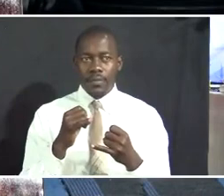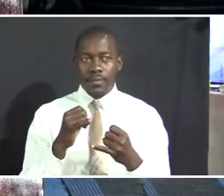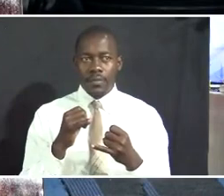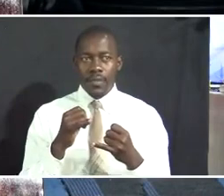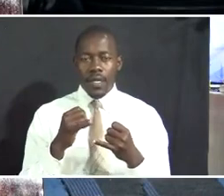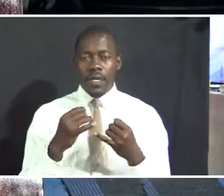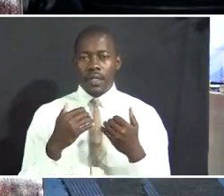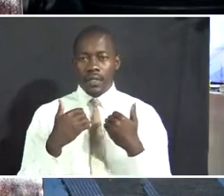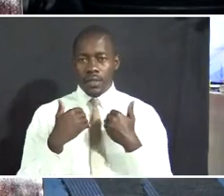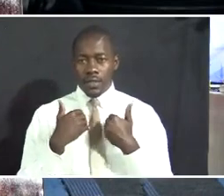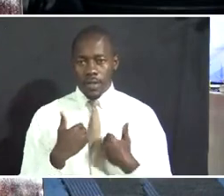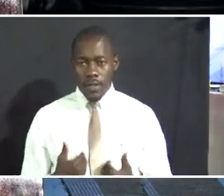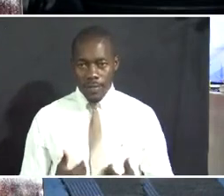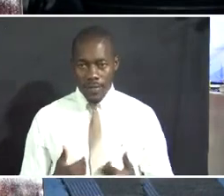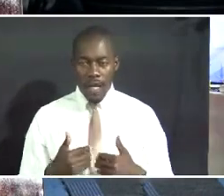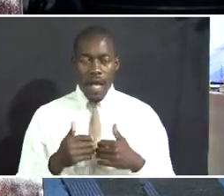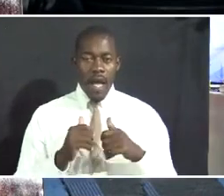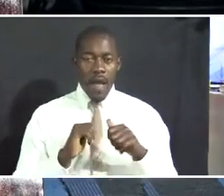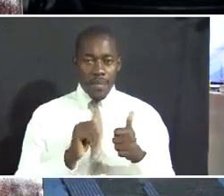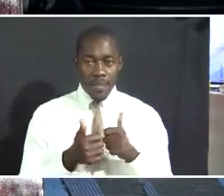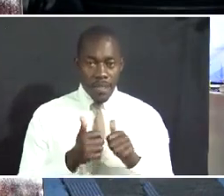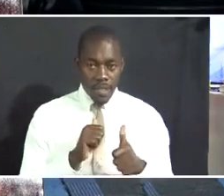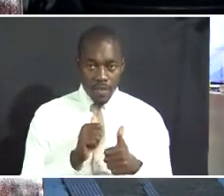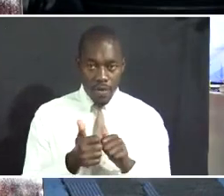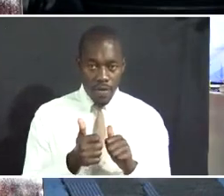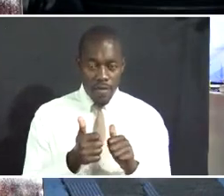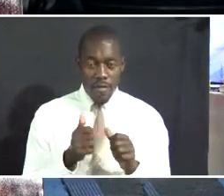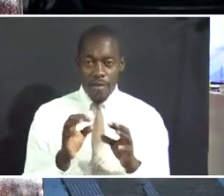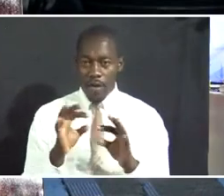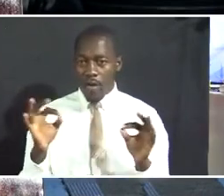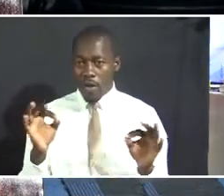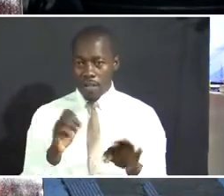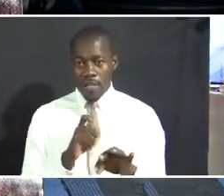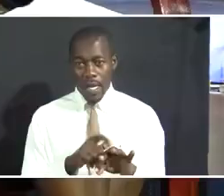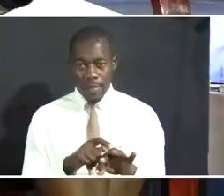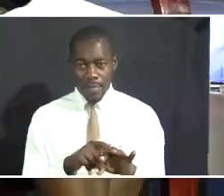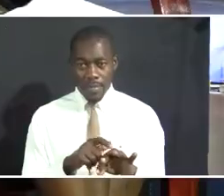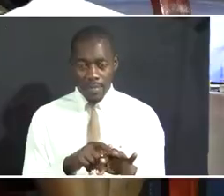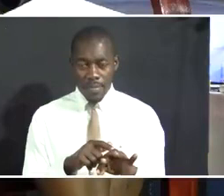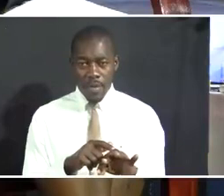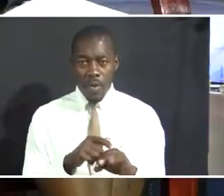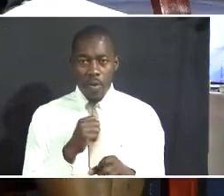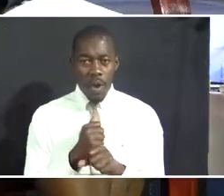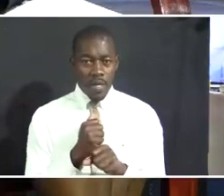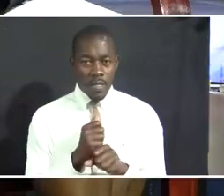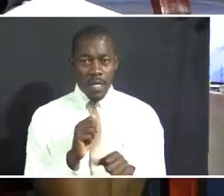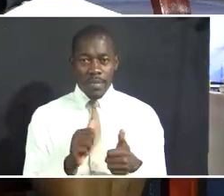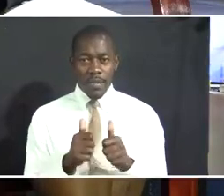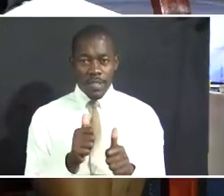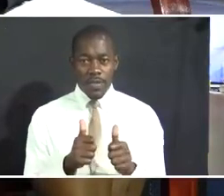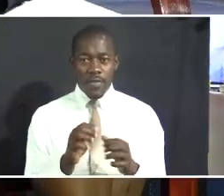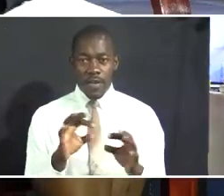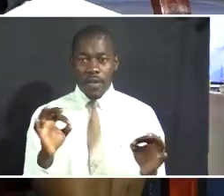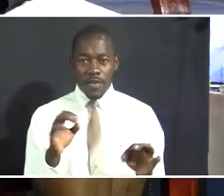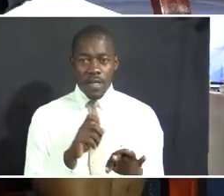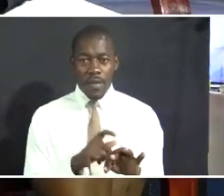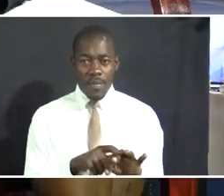personally, I was in administration for a very long time before circumstances forced me to move to